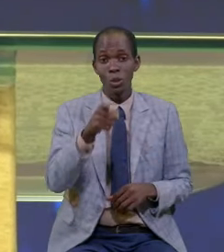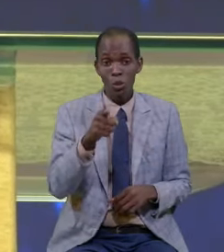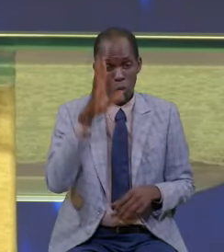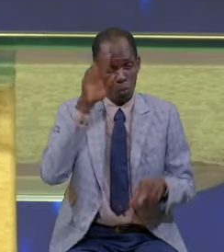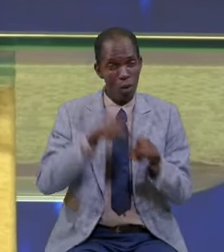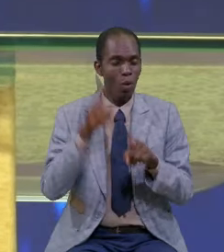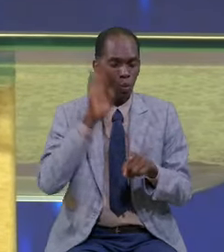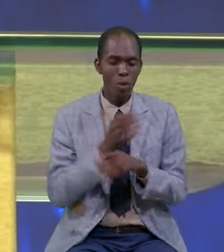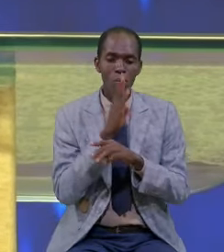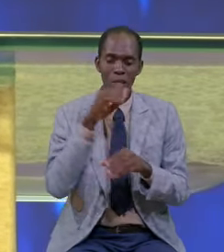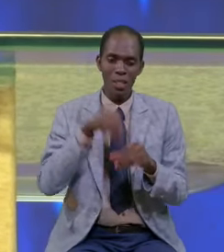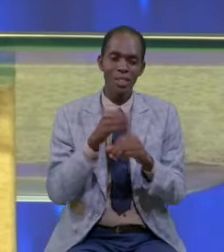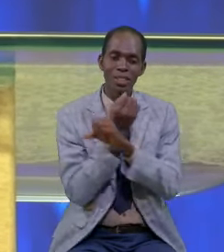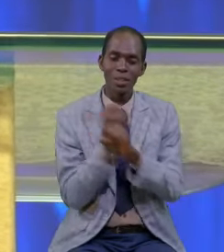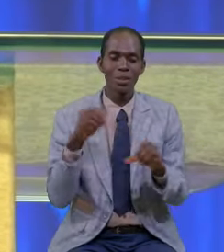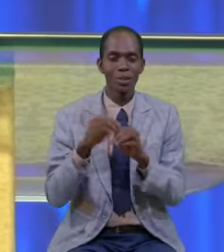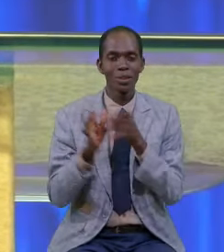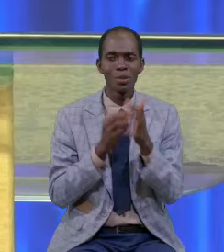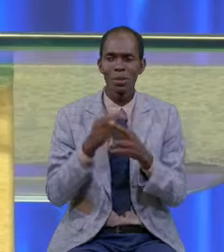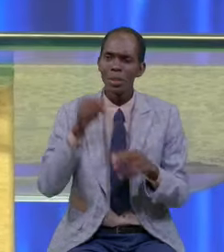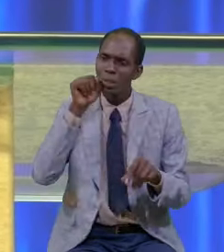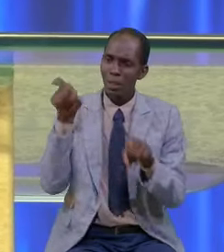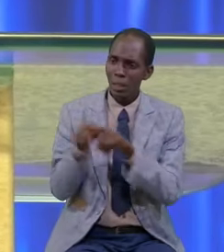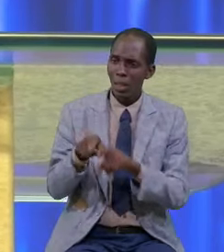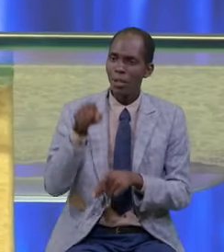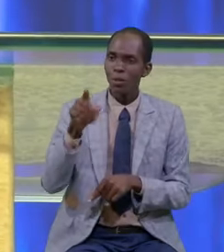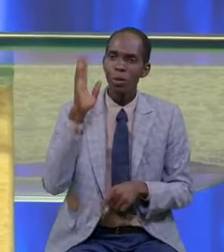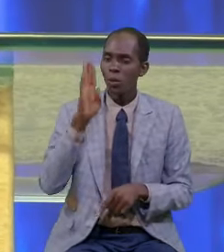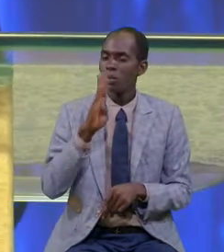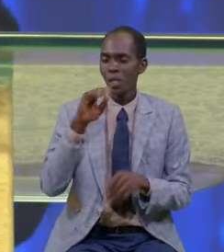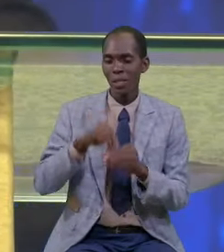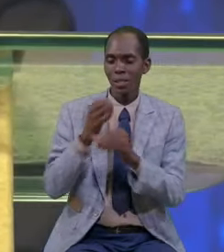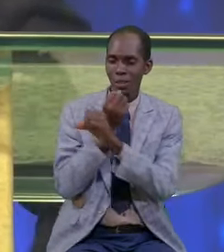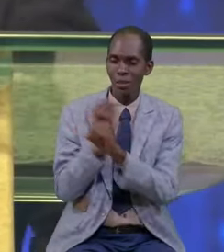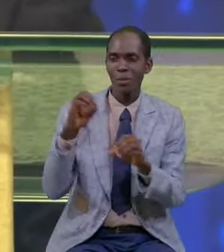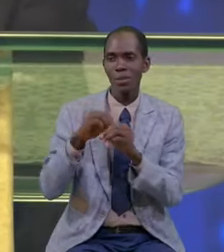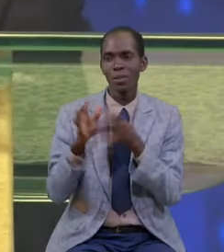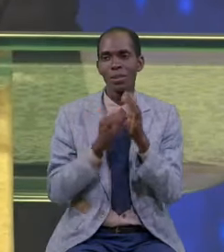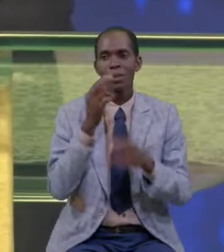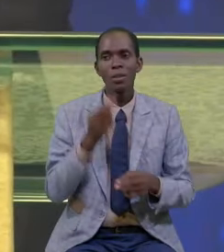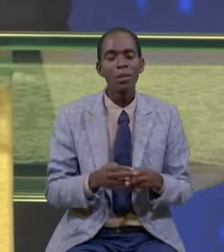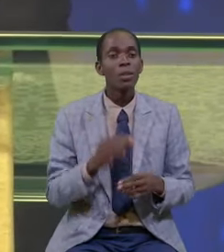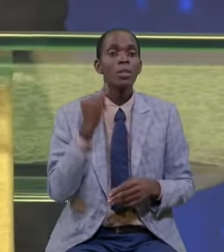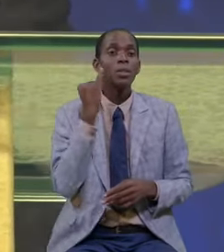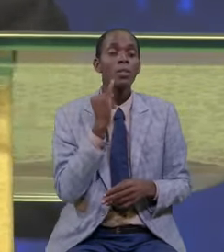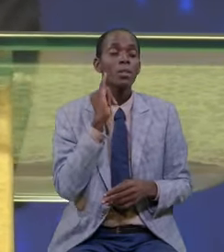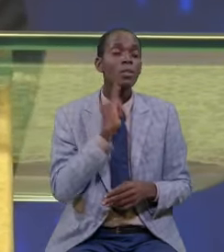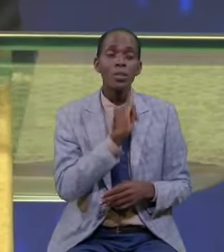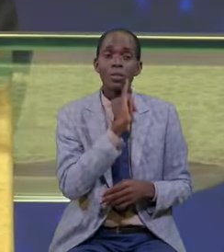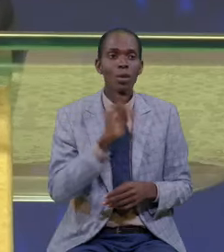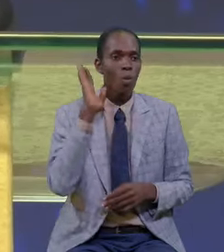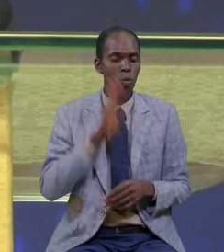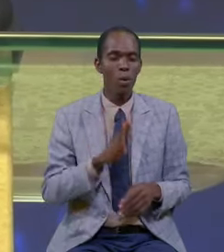safety. Sister, you will dwell in safety. Israel then shall dwell in safety alone.